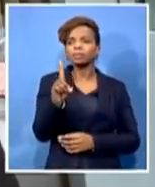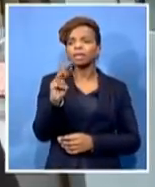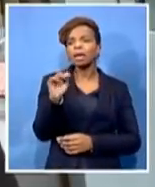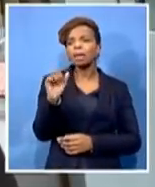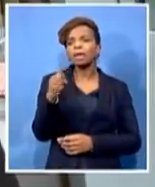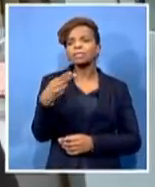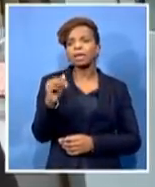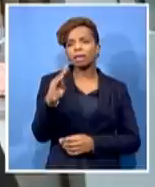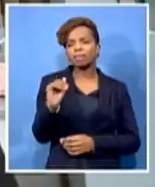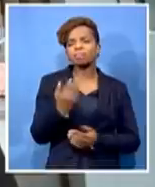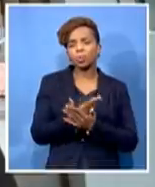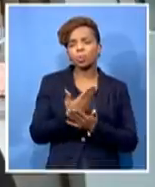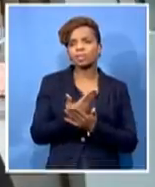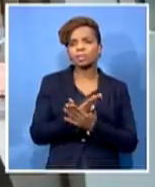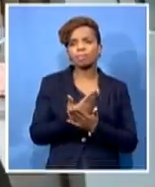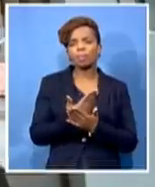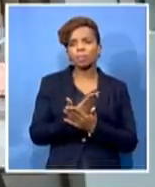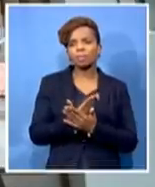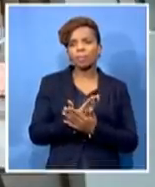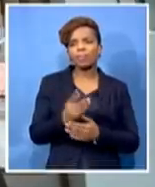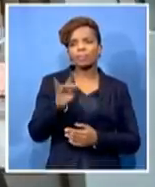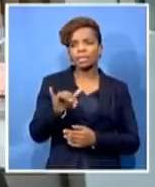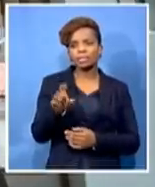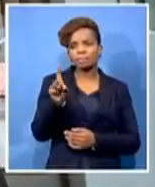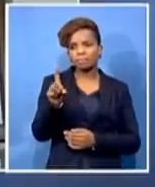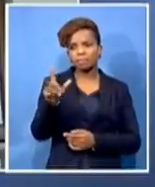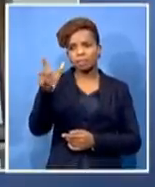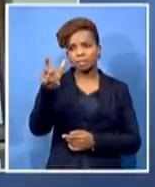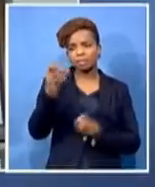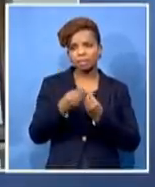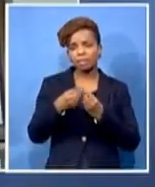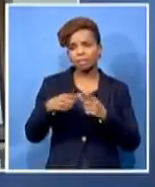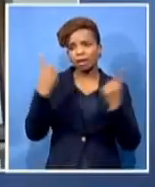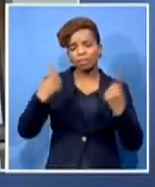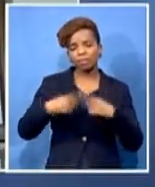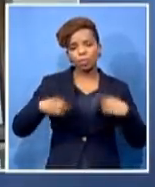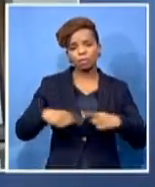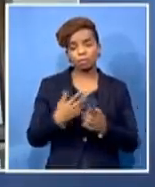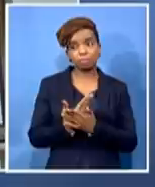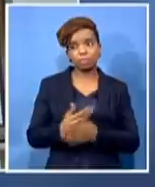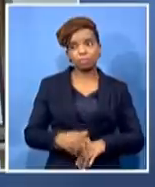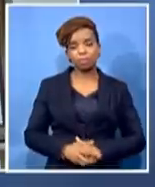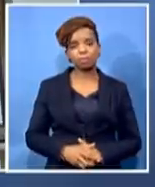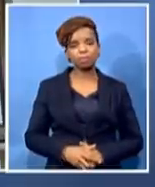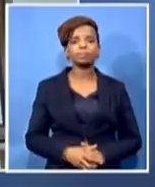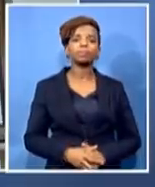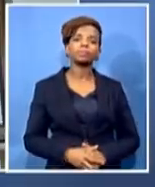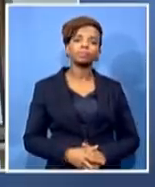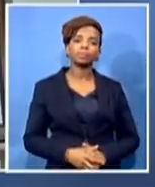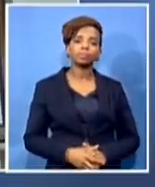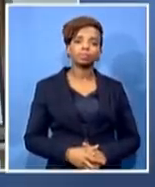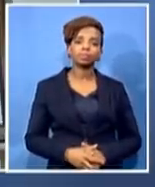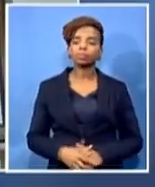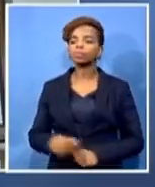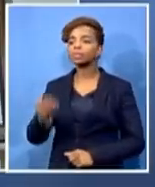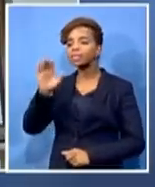politician might yield something different for us. His launch speech sounded very presidential,